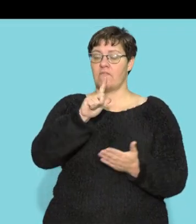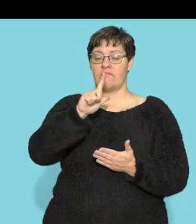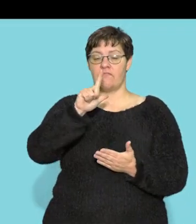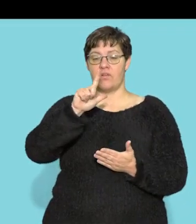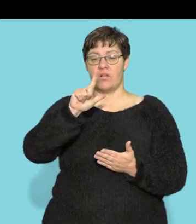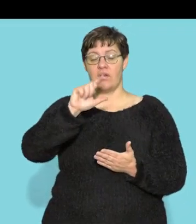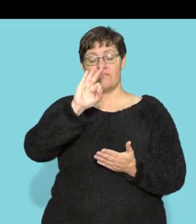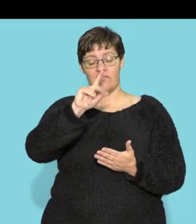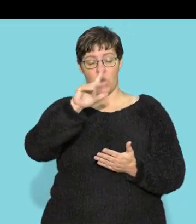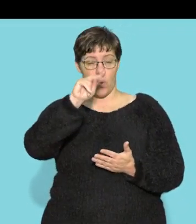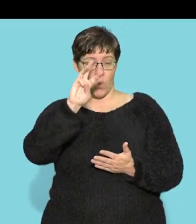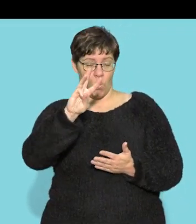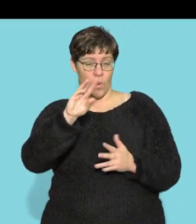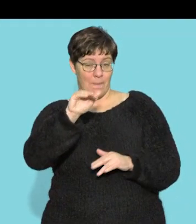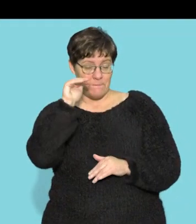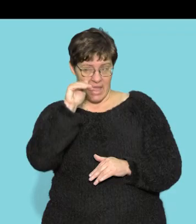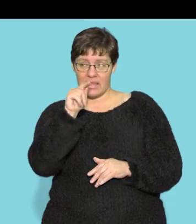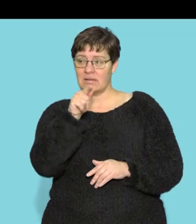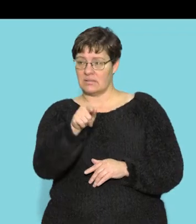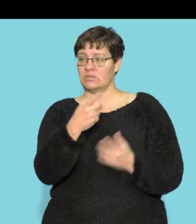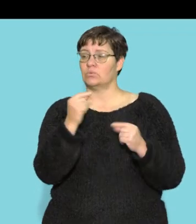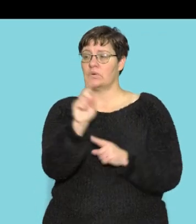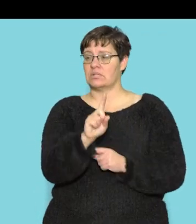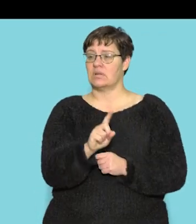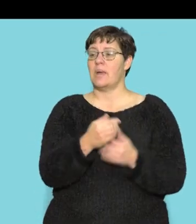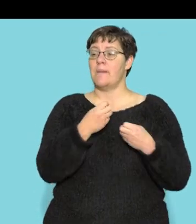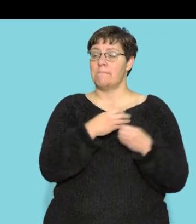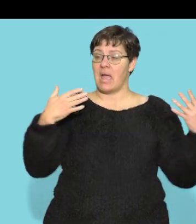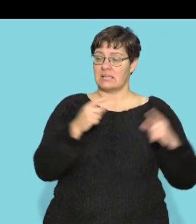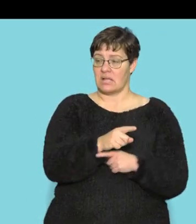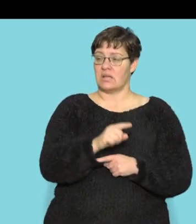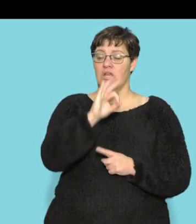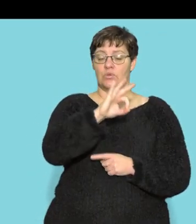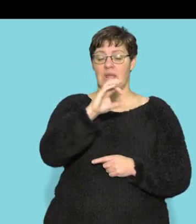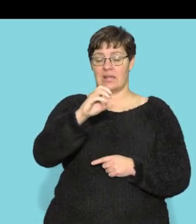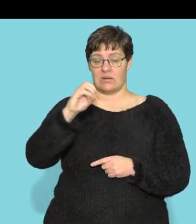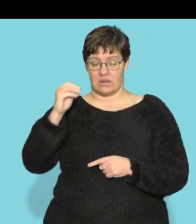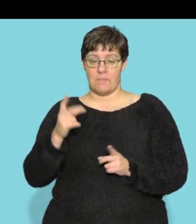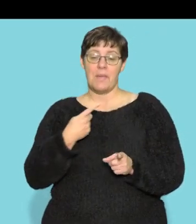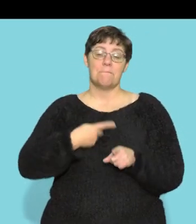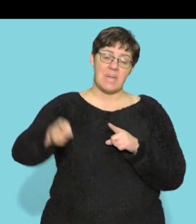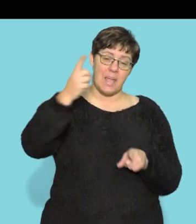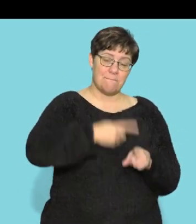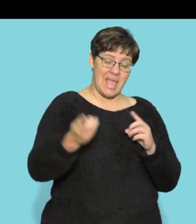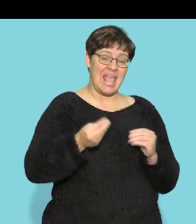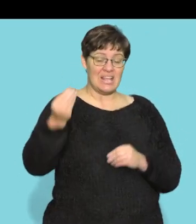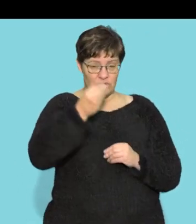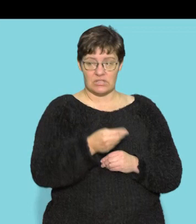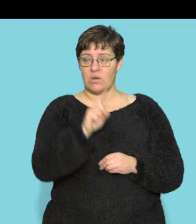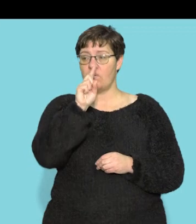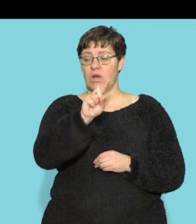the following. Your balance at the beginning was 300,000. Your total repayments, including the interest,